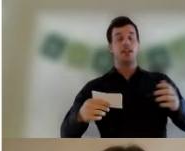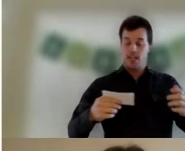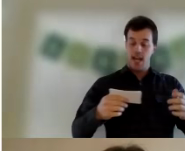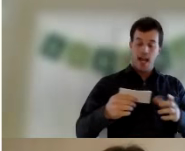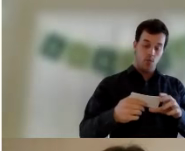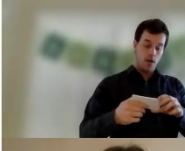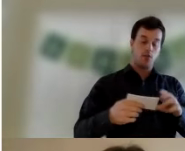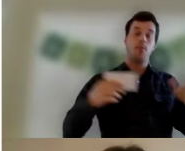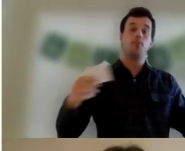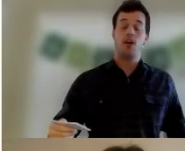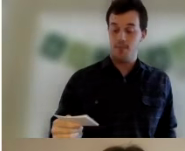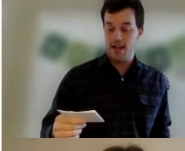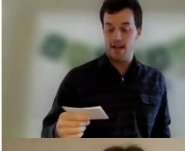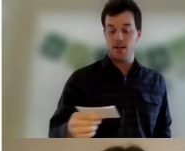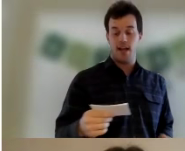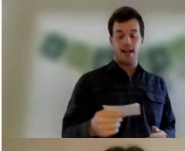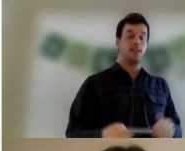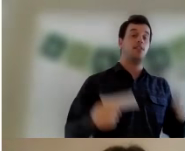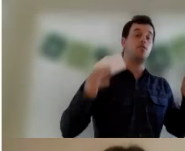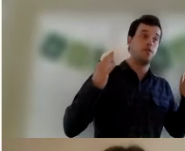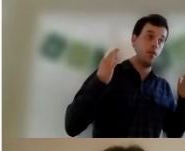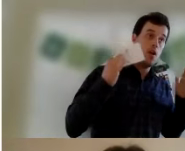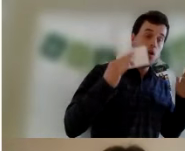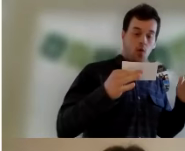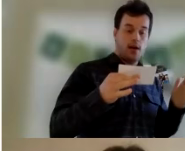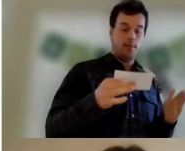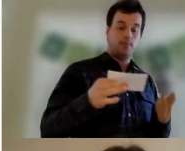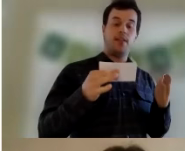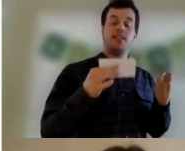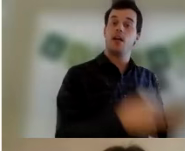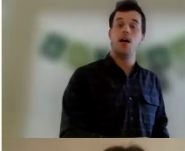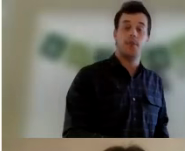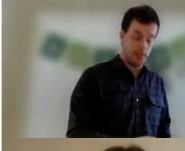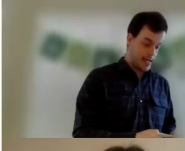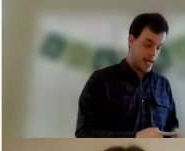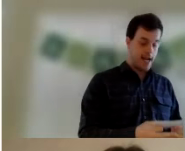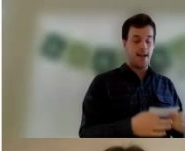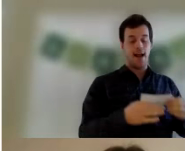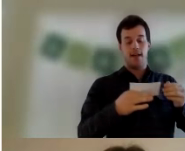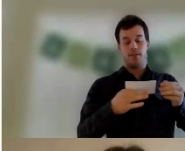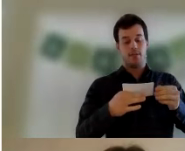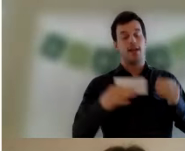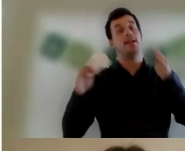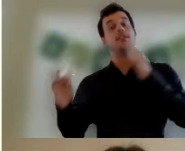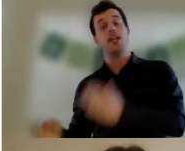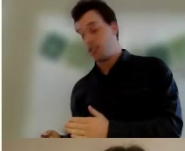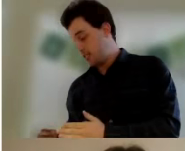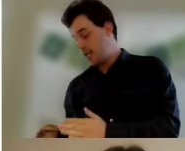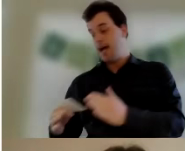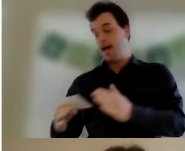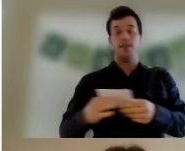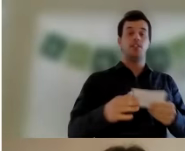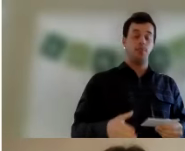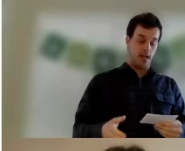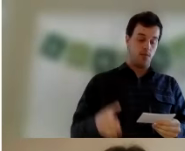I've discussed what affordable broadband internet access can do for business commerce and